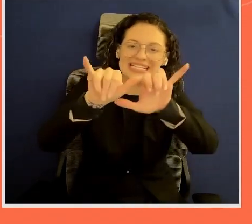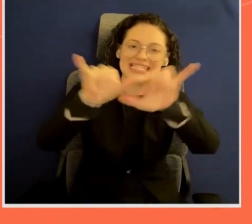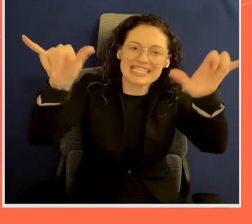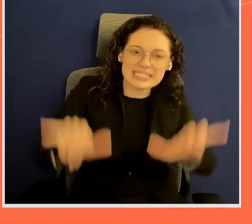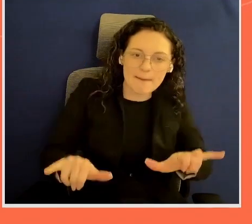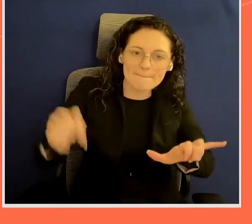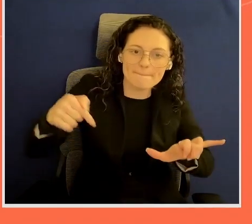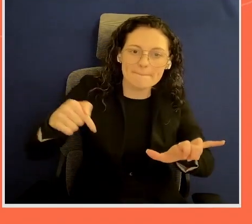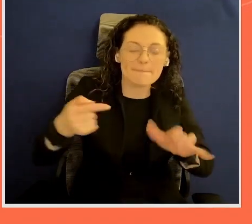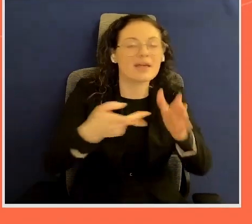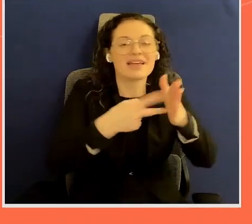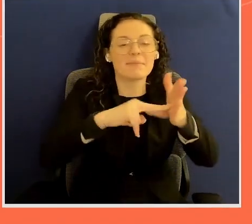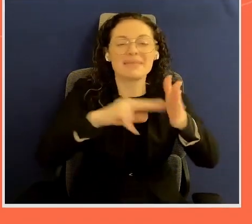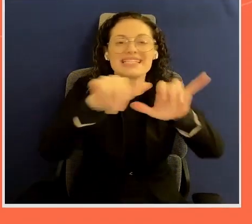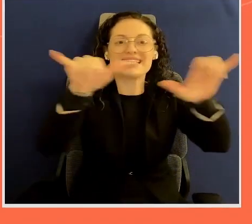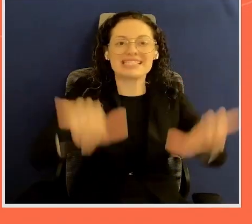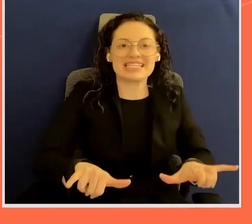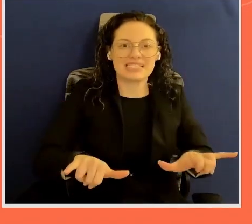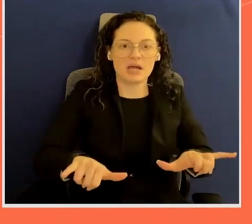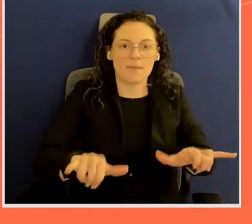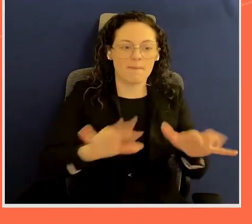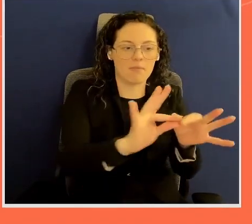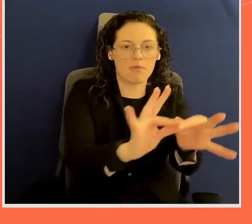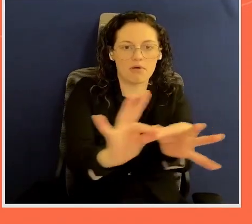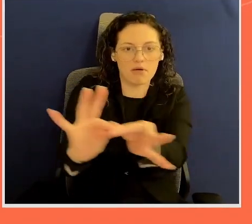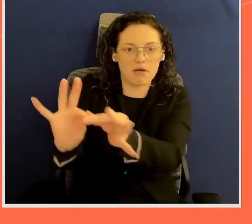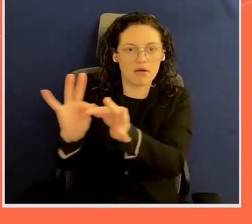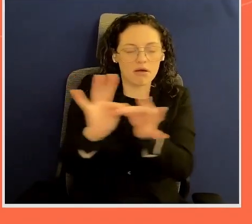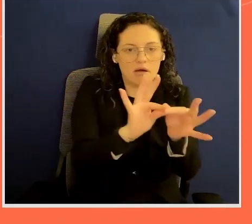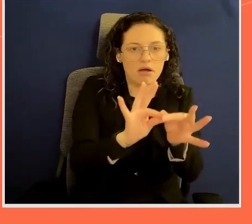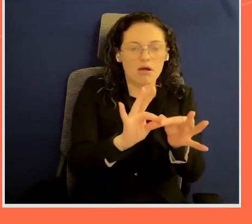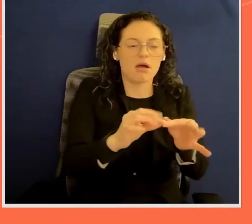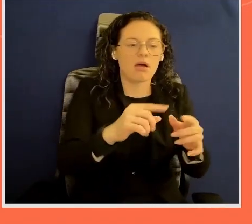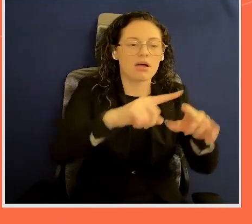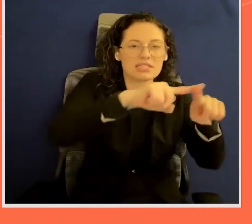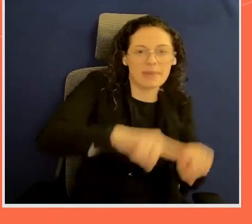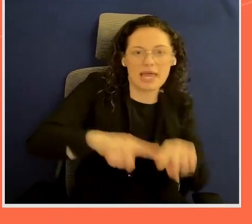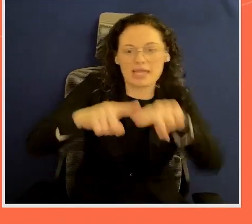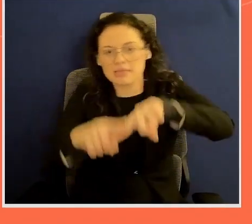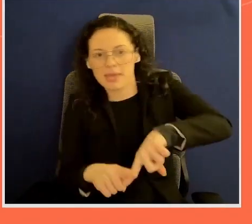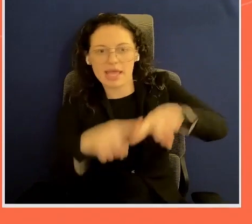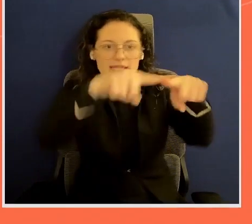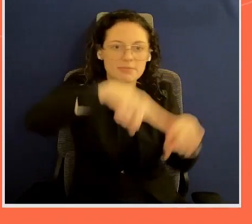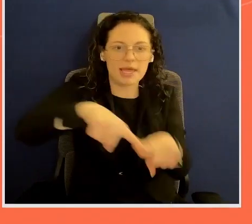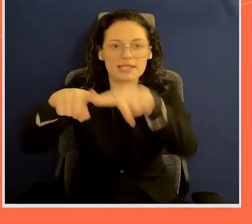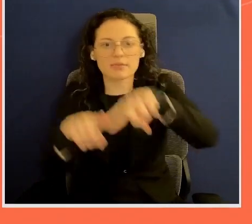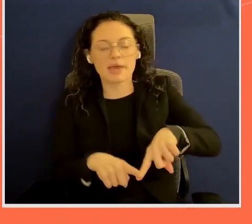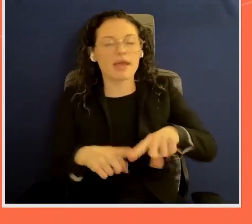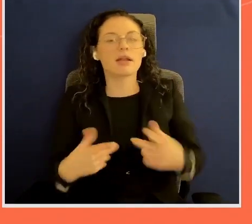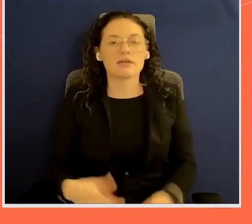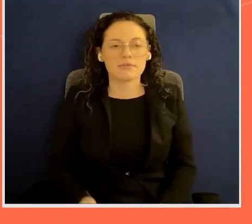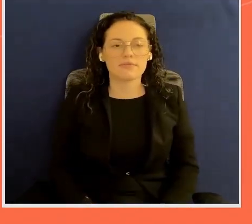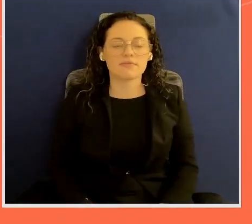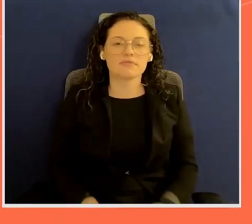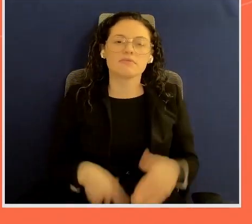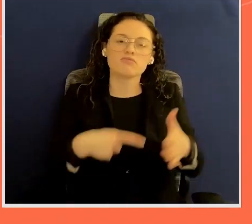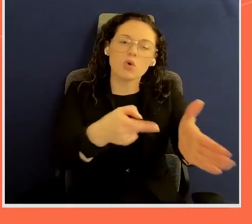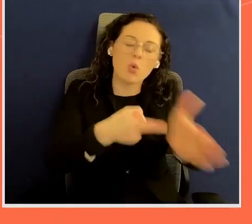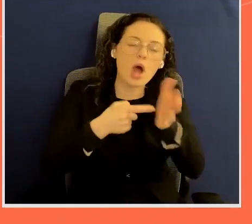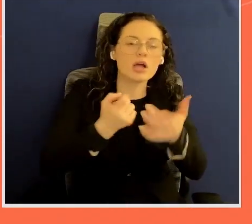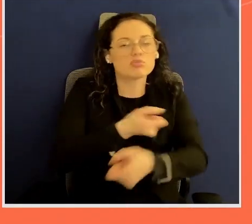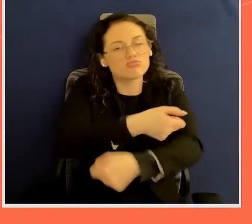Palau then continued its stance and ratified the first nuclear-free constitution. Since